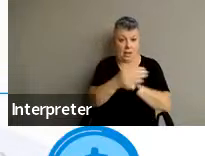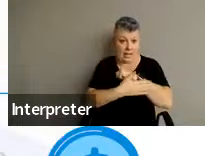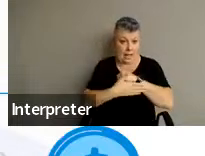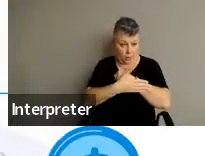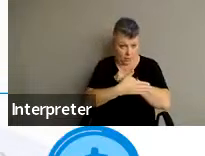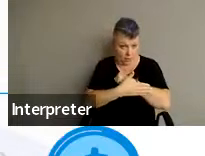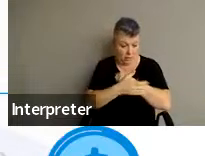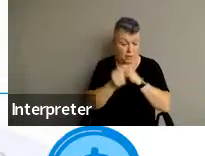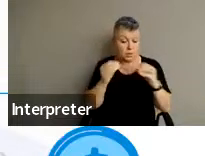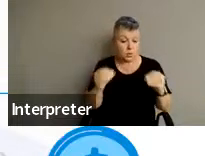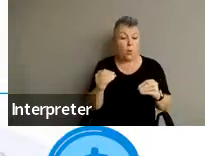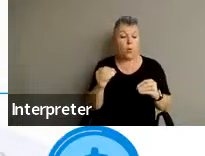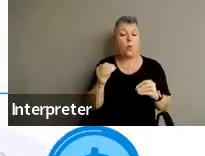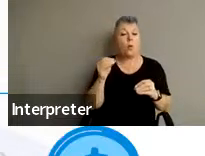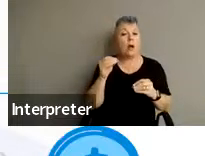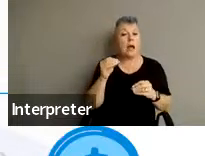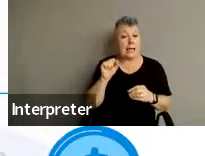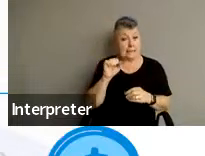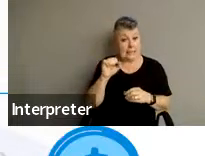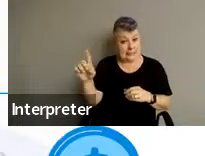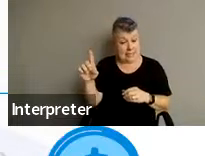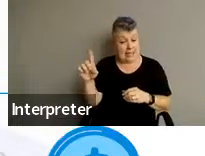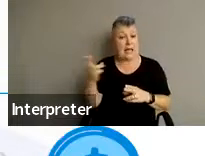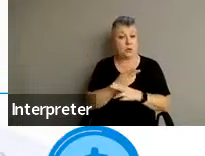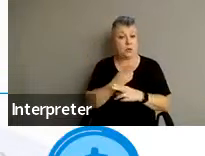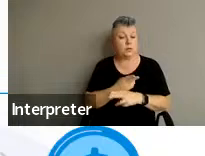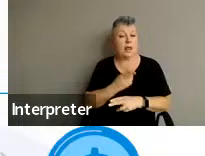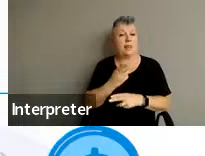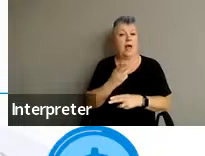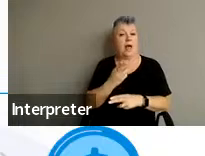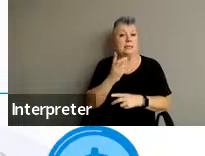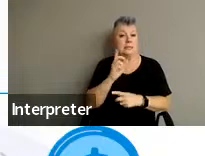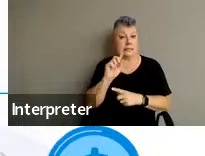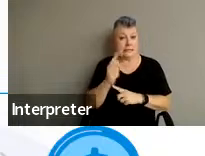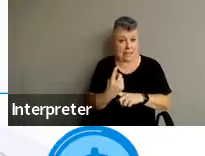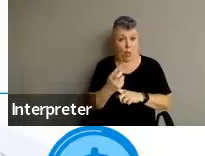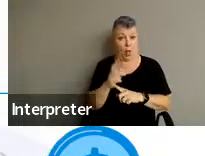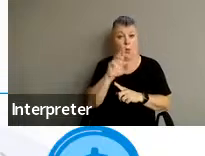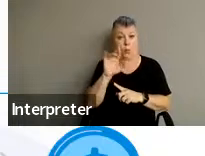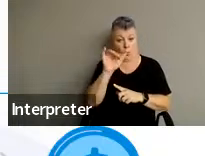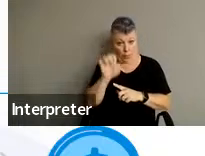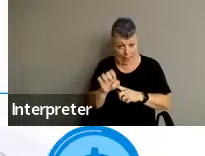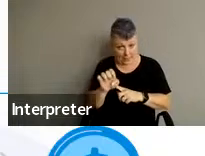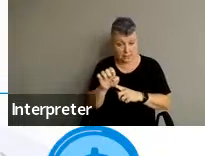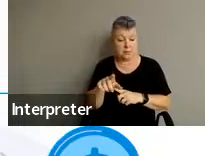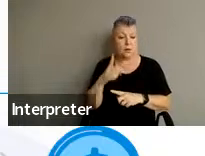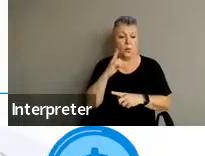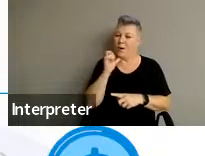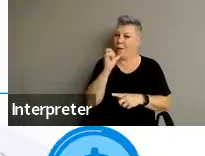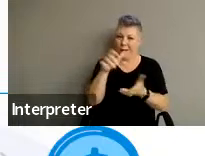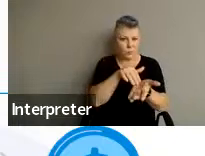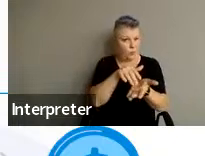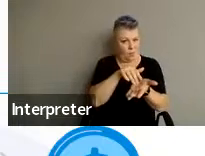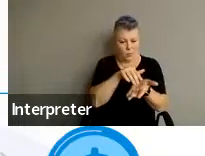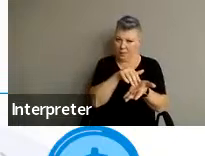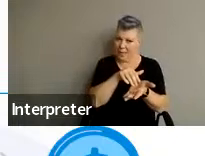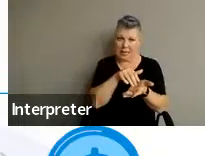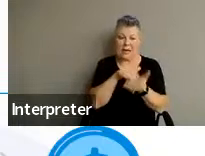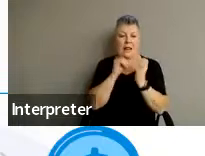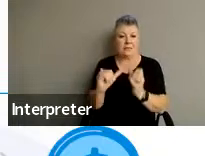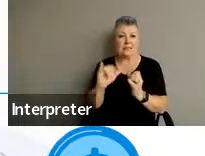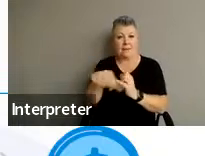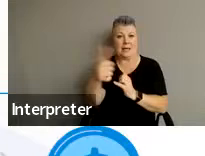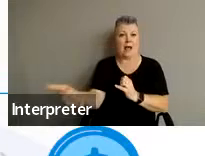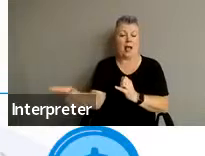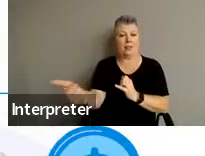gone with the single rate calculation. So we don't have to calculate the 4 rates like many of the other St. Louis County school districts do.